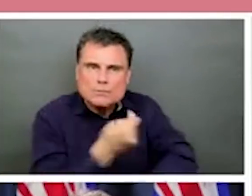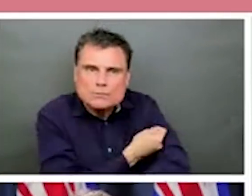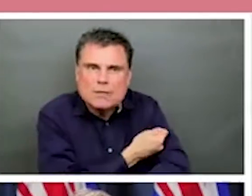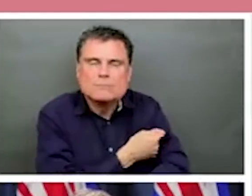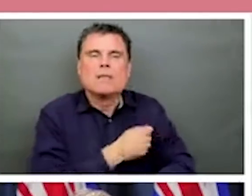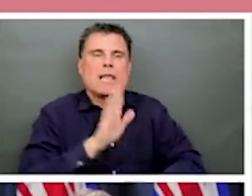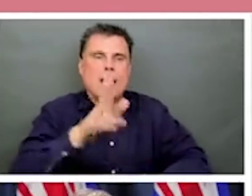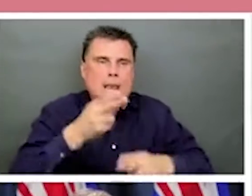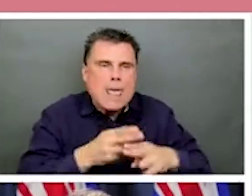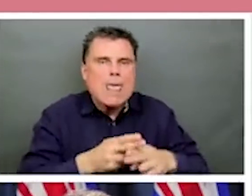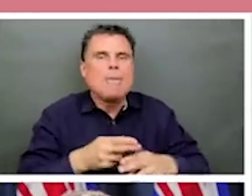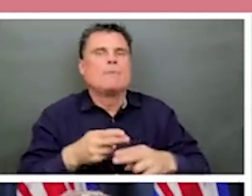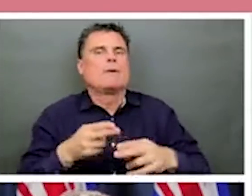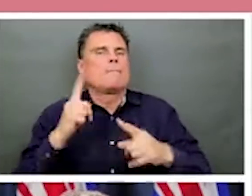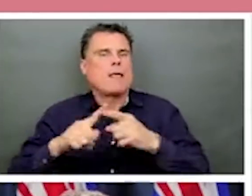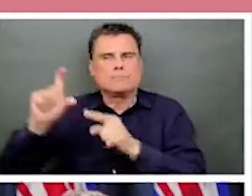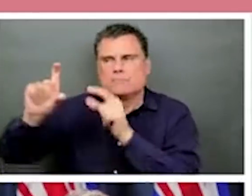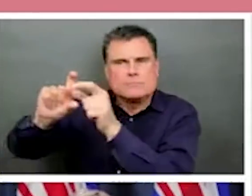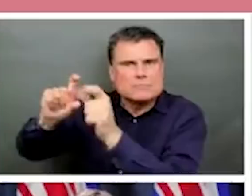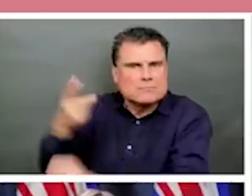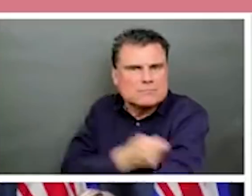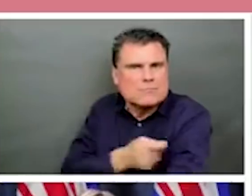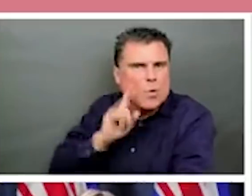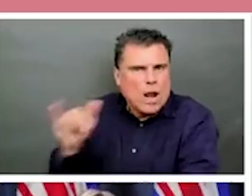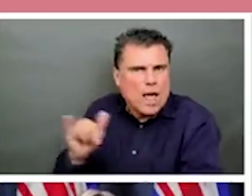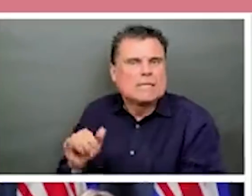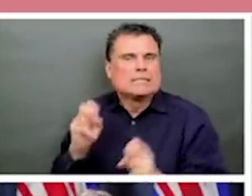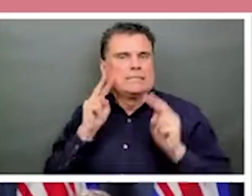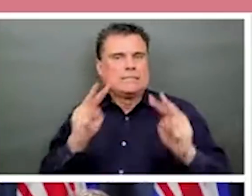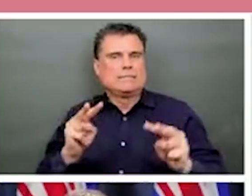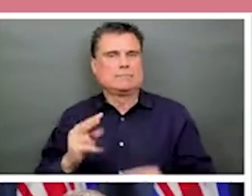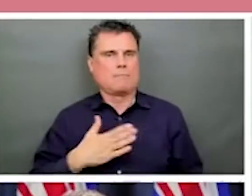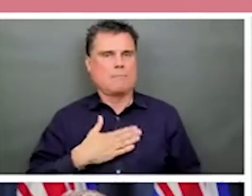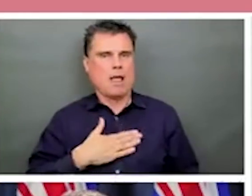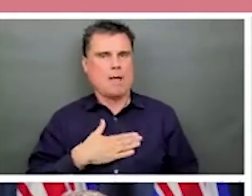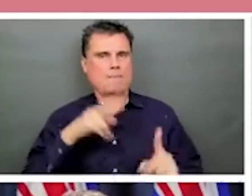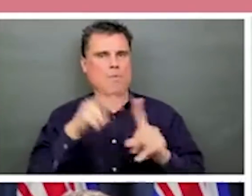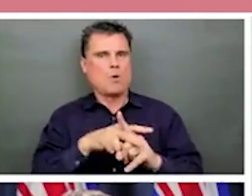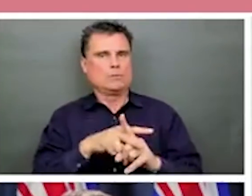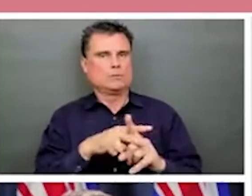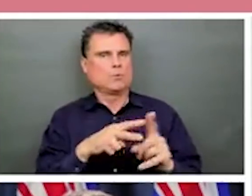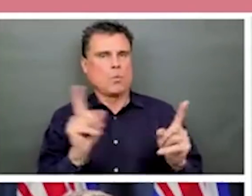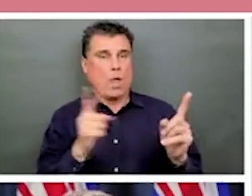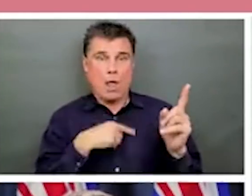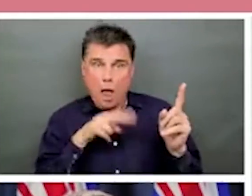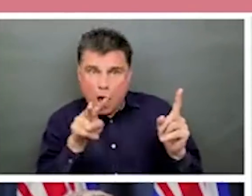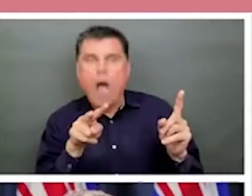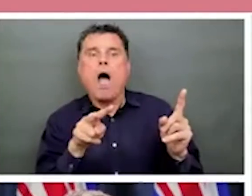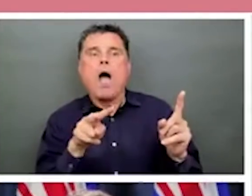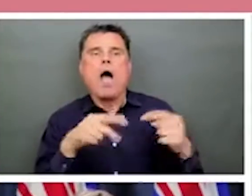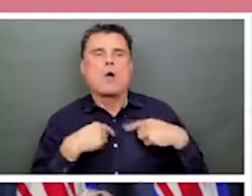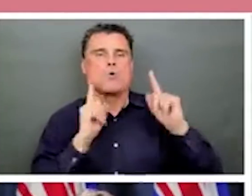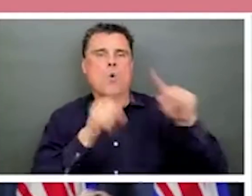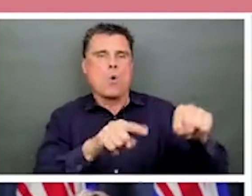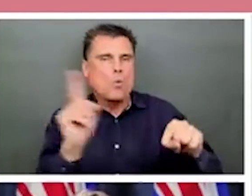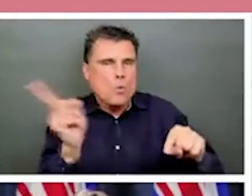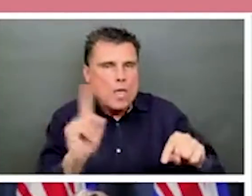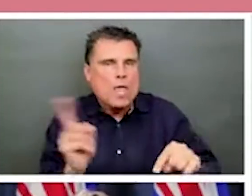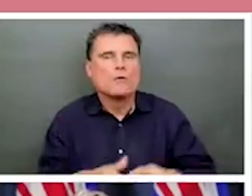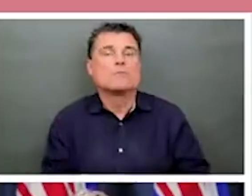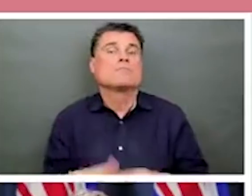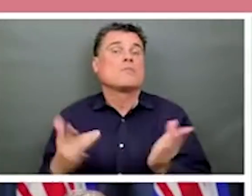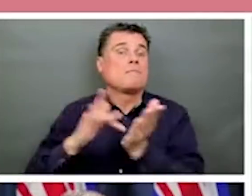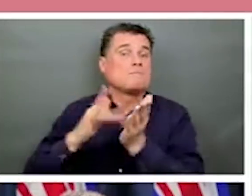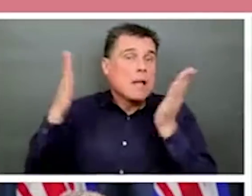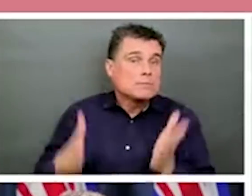to access their vaccine records, and for physicians and pharmacists to actually make sure they are able to access